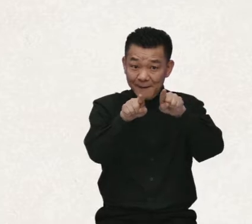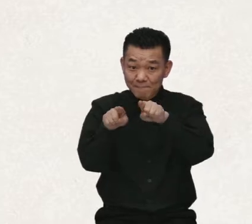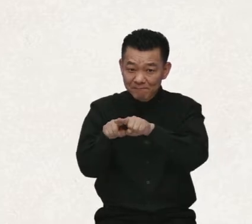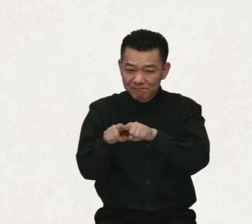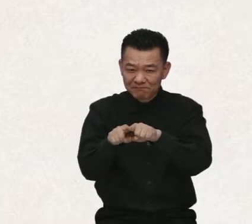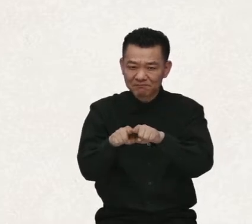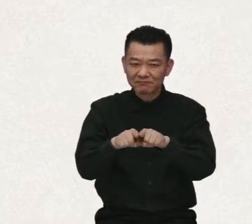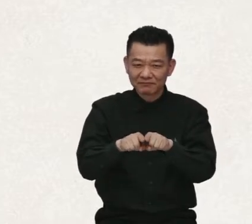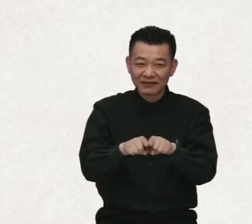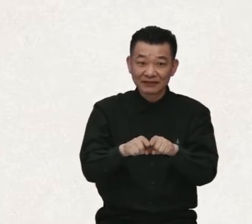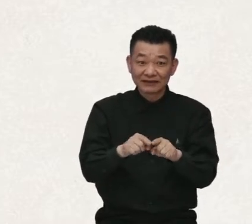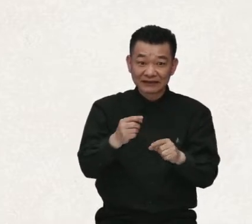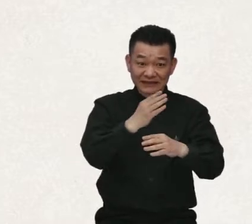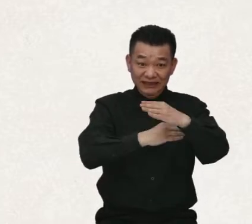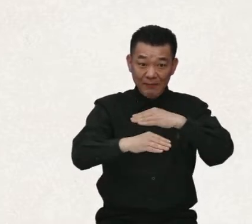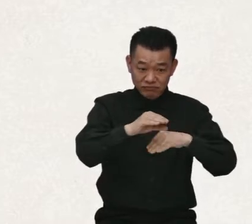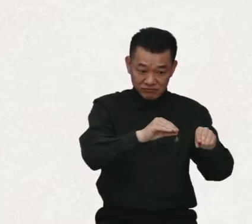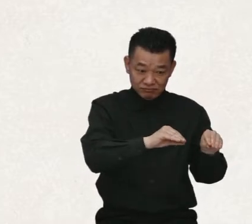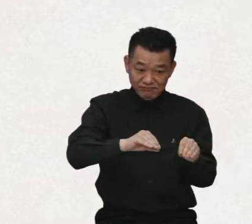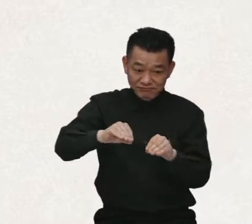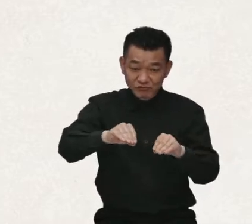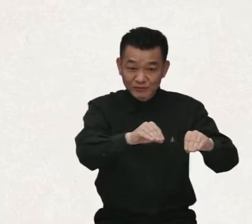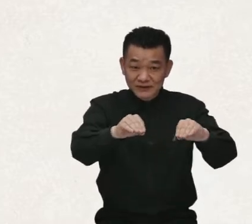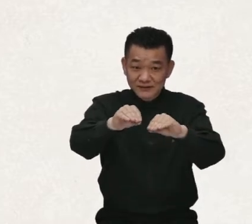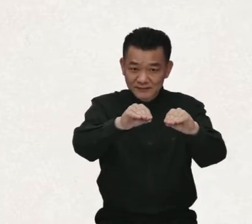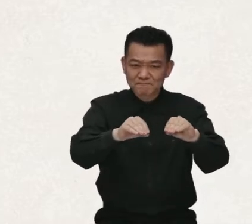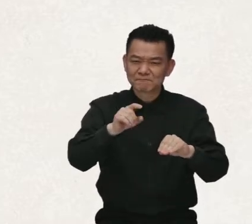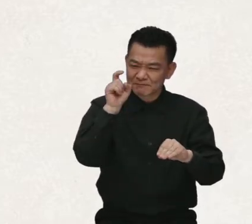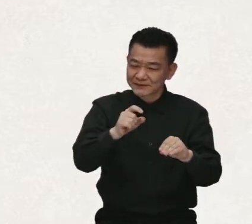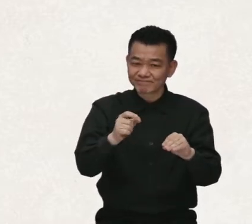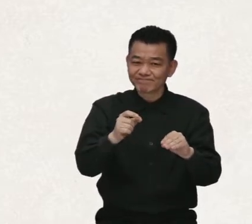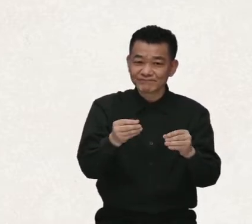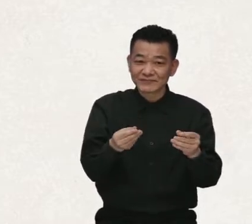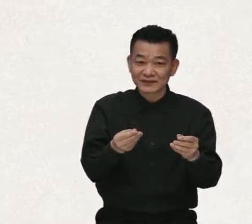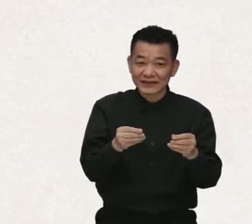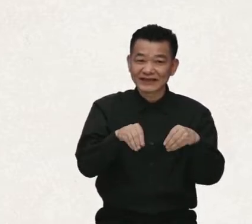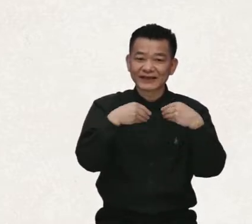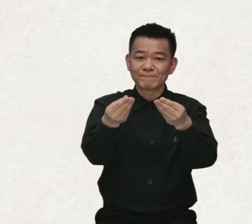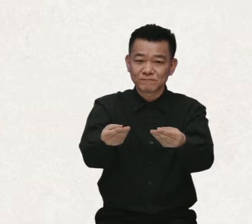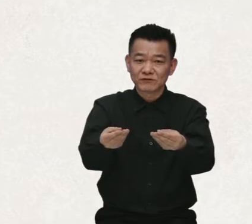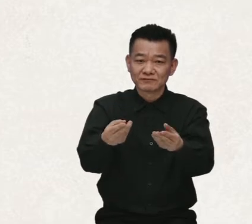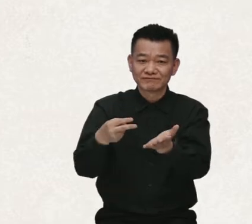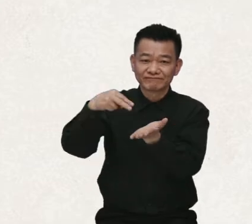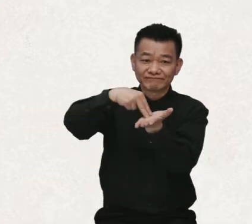Likewise, in order to ensure the right to move independently for the persons with disabilities,